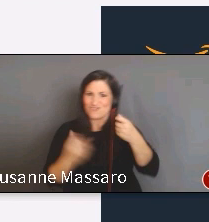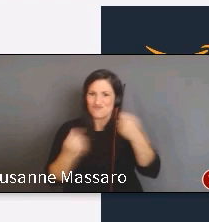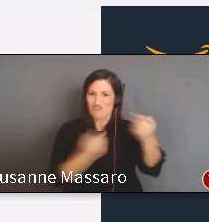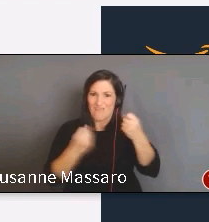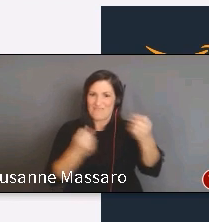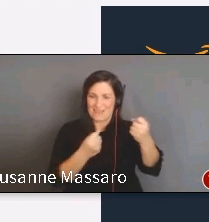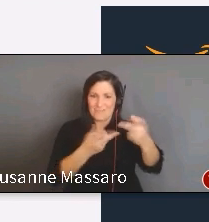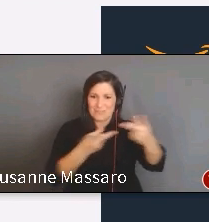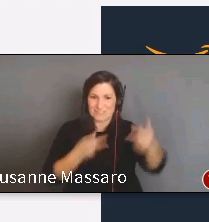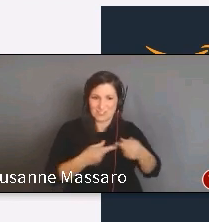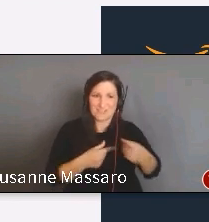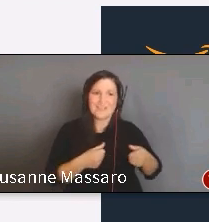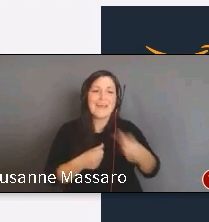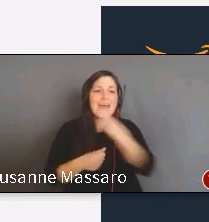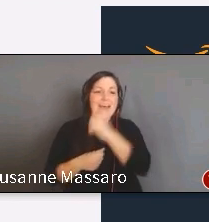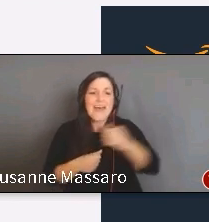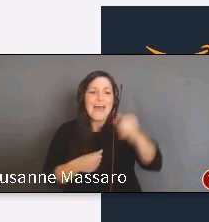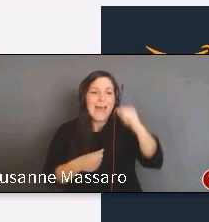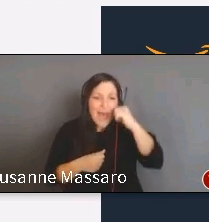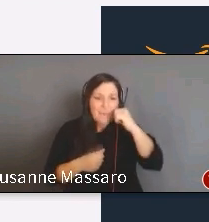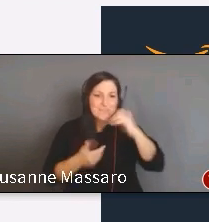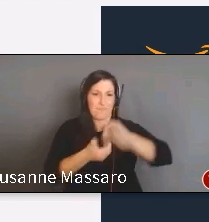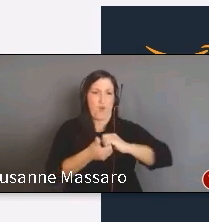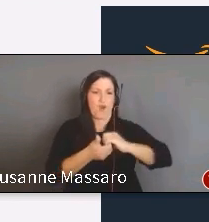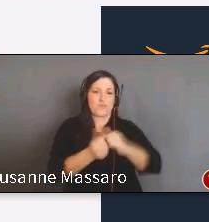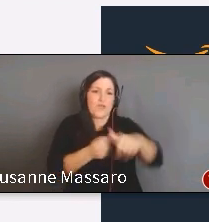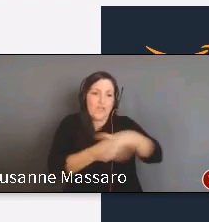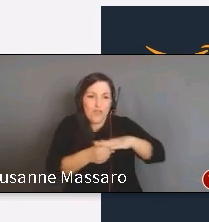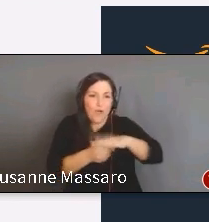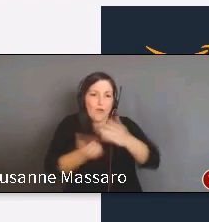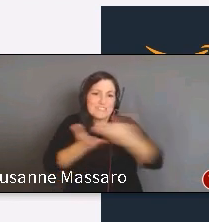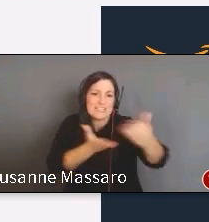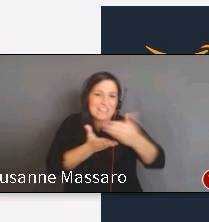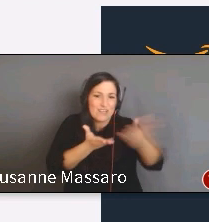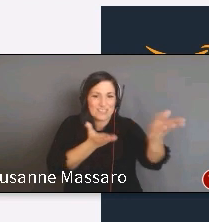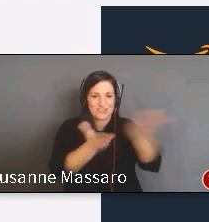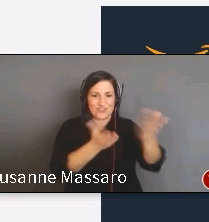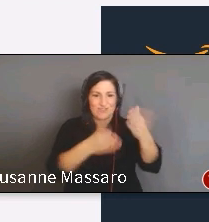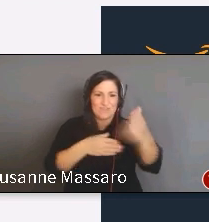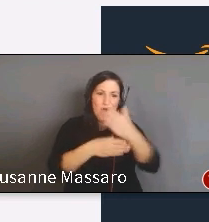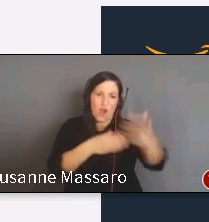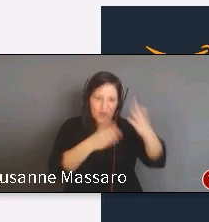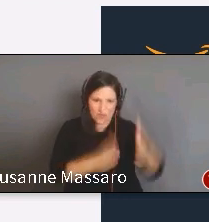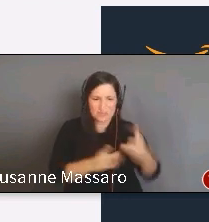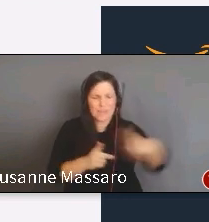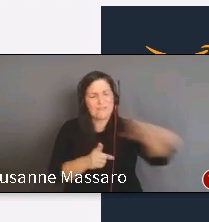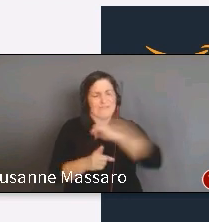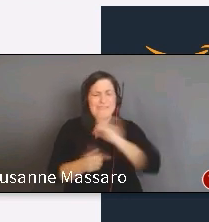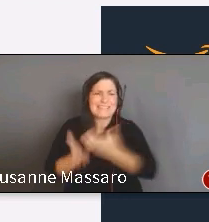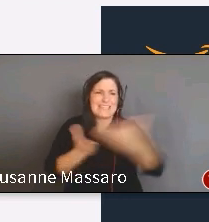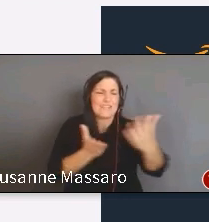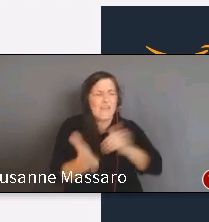partners with local independent delivery service partners, and they deliver thousands of packages each day across the country. You will work out of a